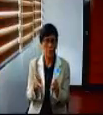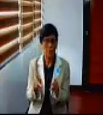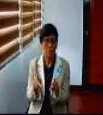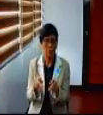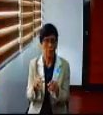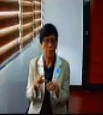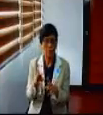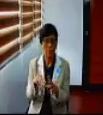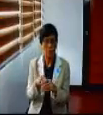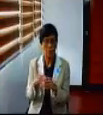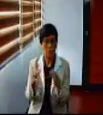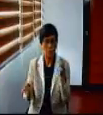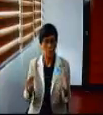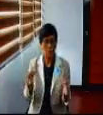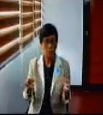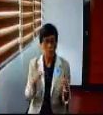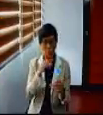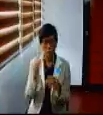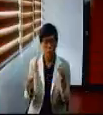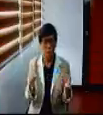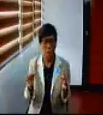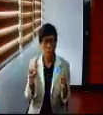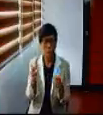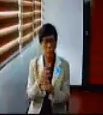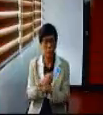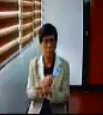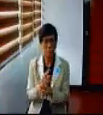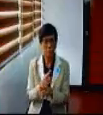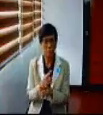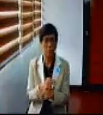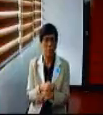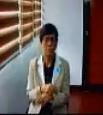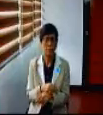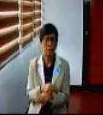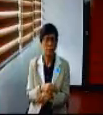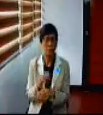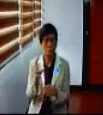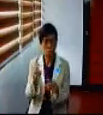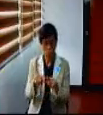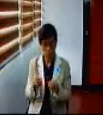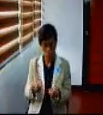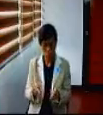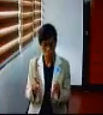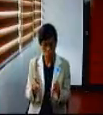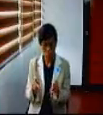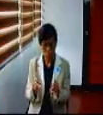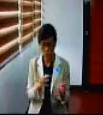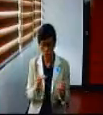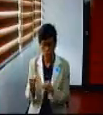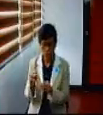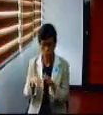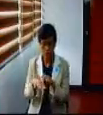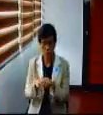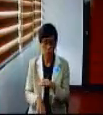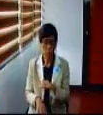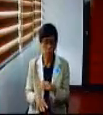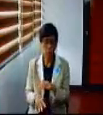judicial and non-judicial remedies, but also opportunities to remove or reduce barriers to